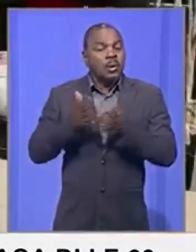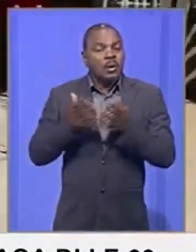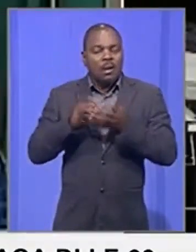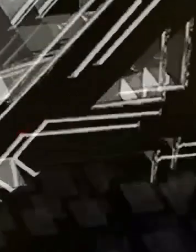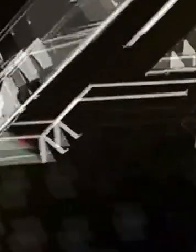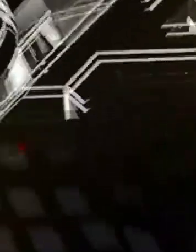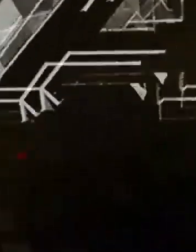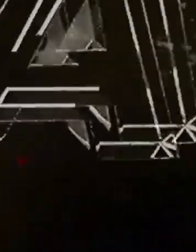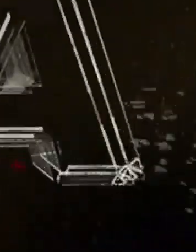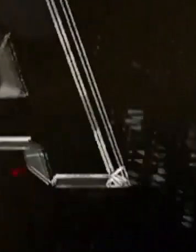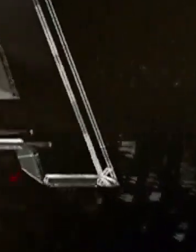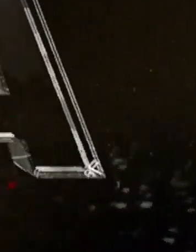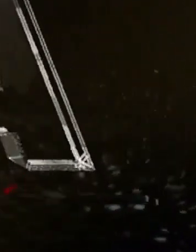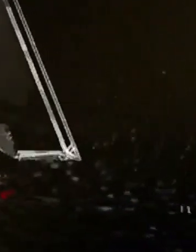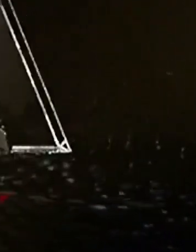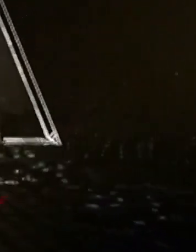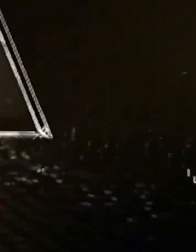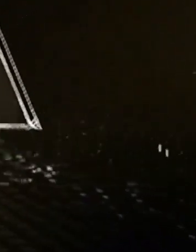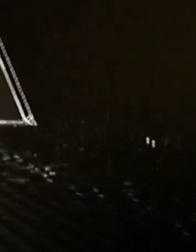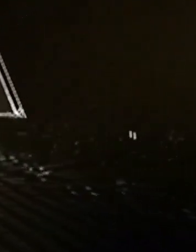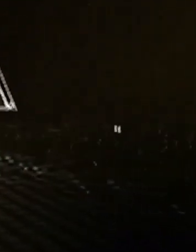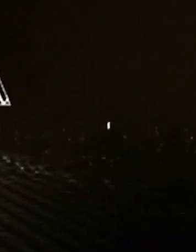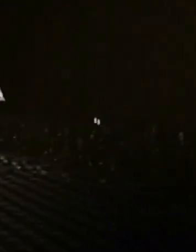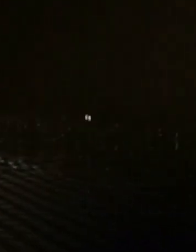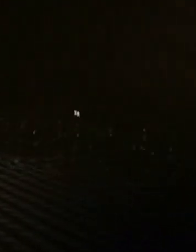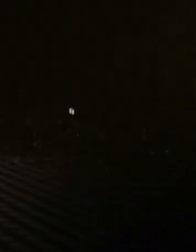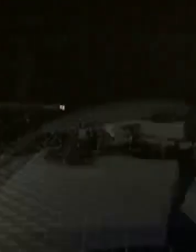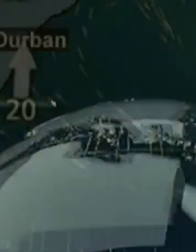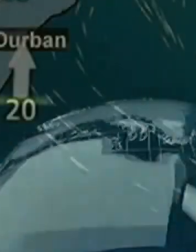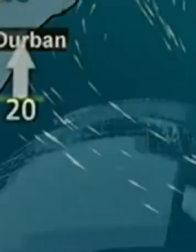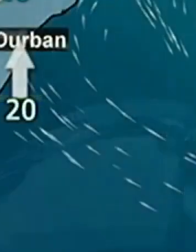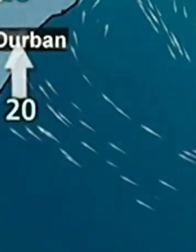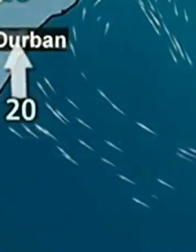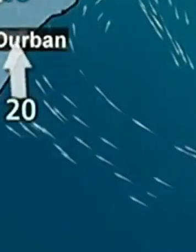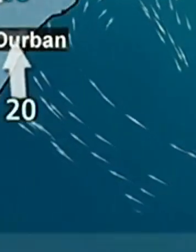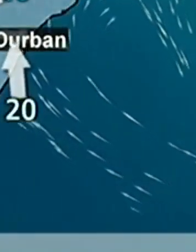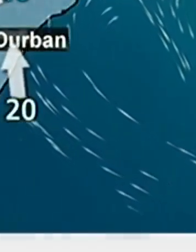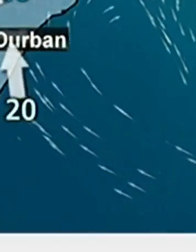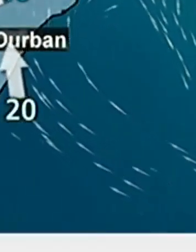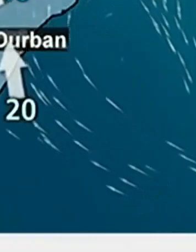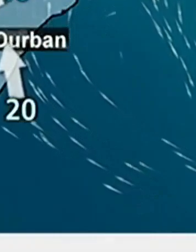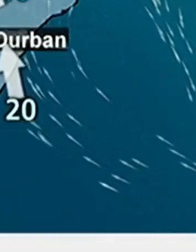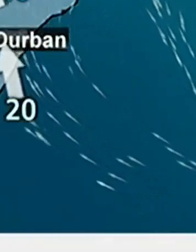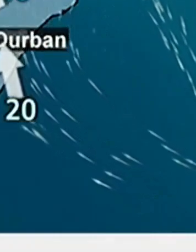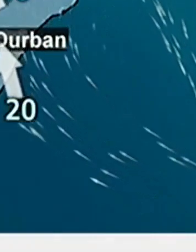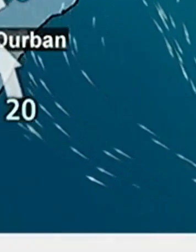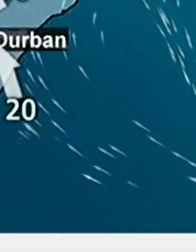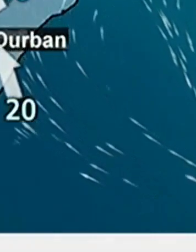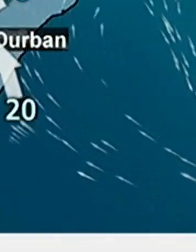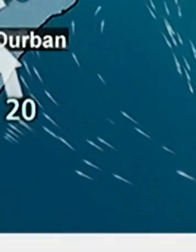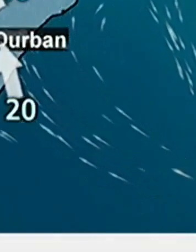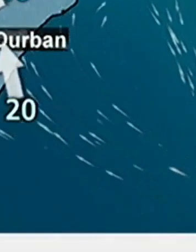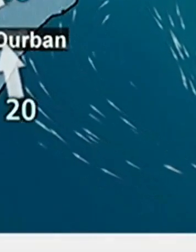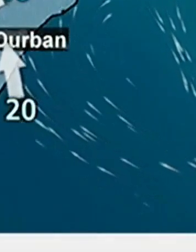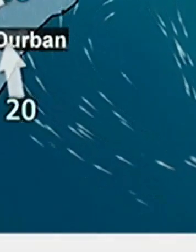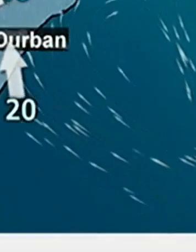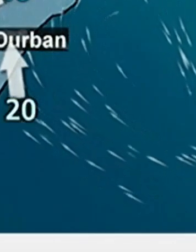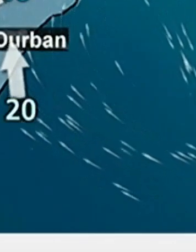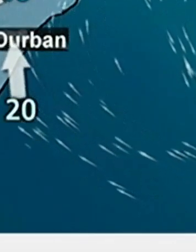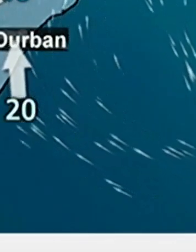given such a responsibility, then you have to perform it in a way that